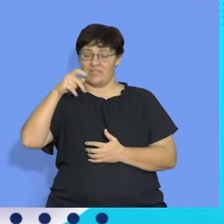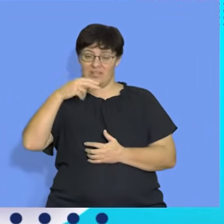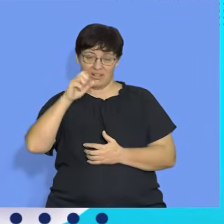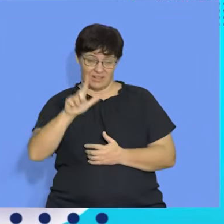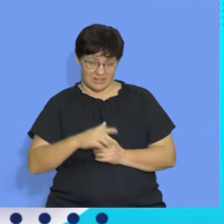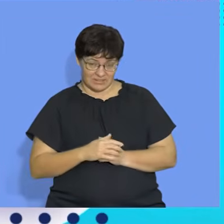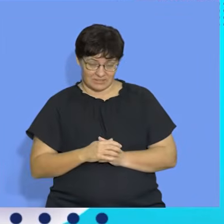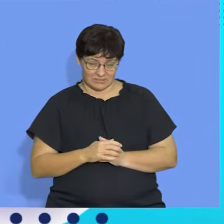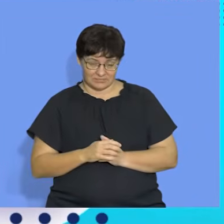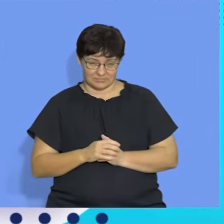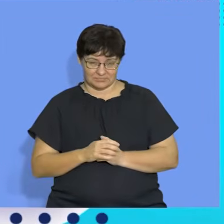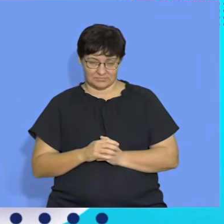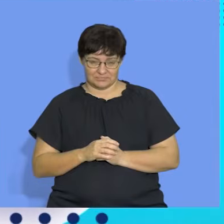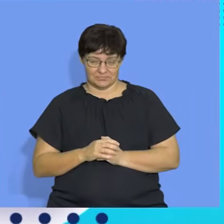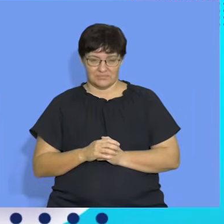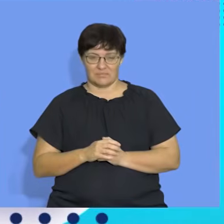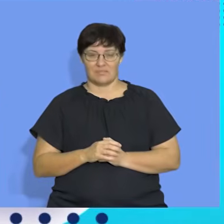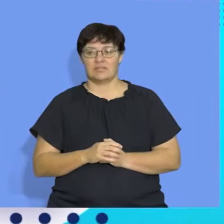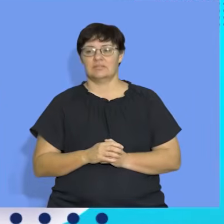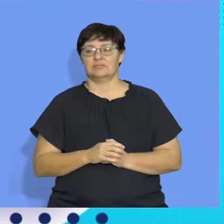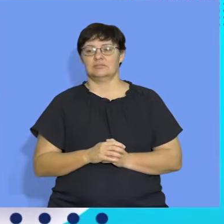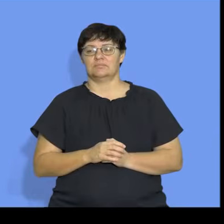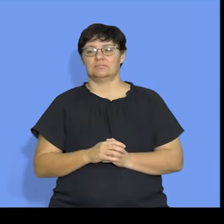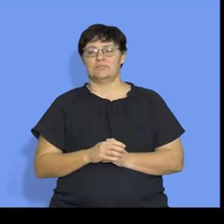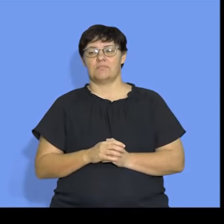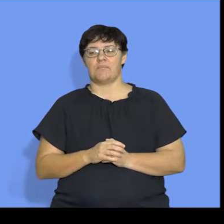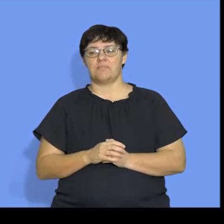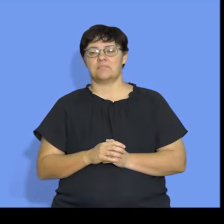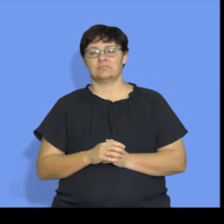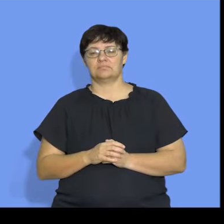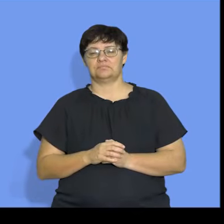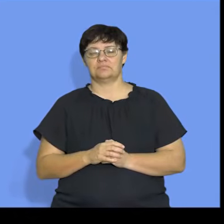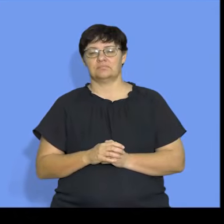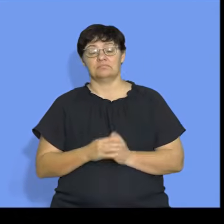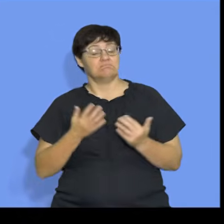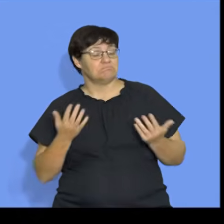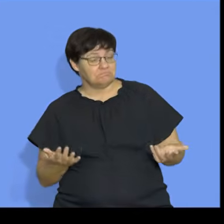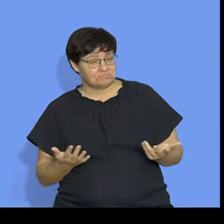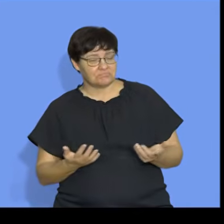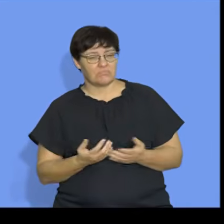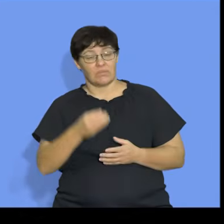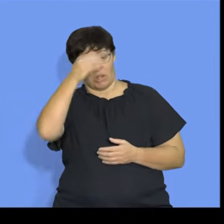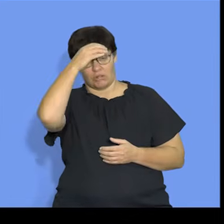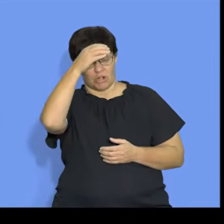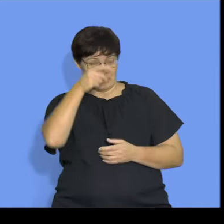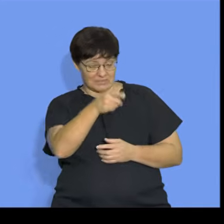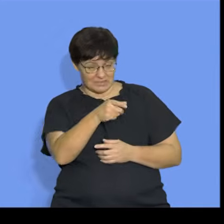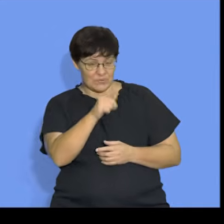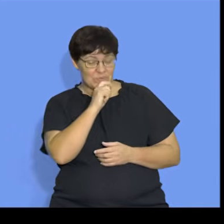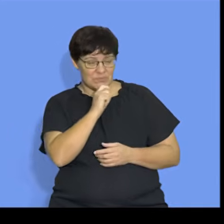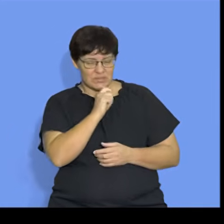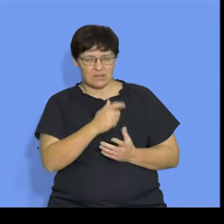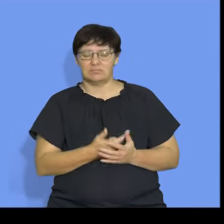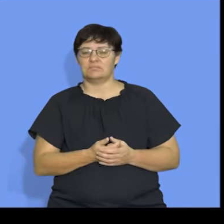that nitrogen to make the chlorophyll as well. Okay, now one of the concepts that we can use,